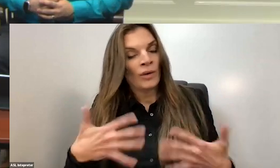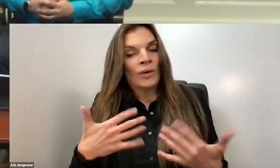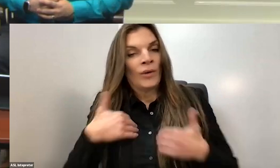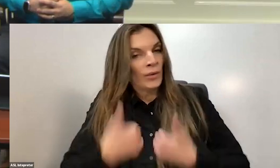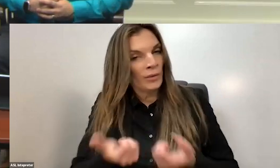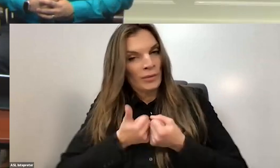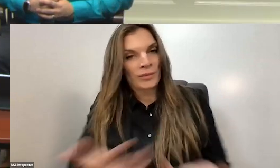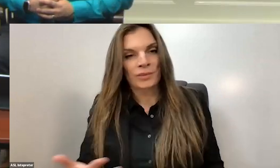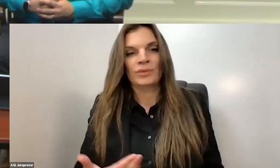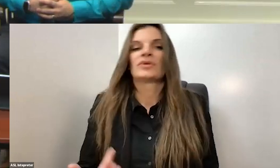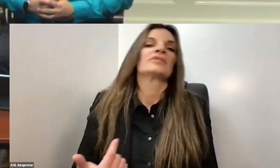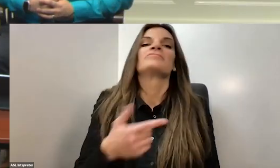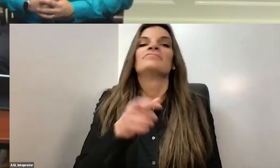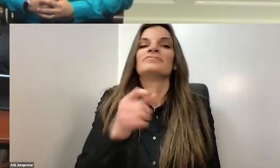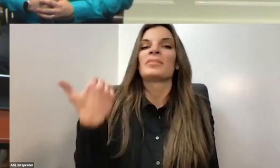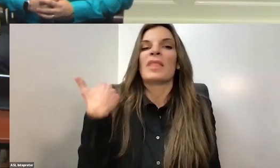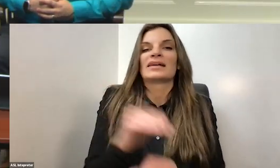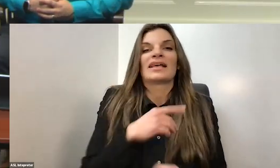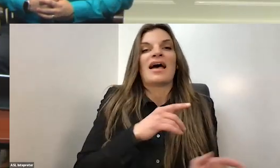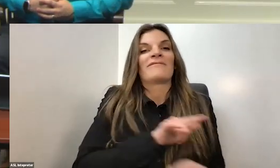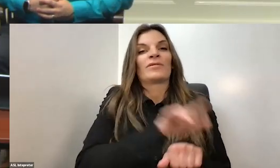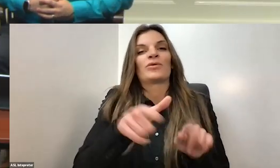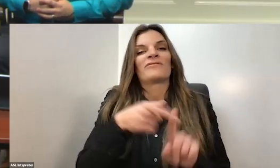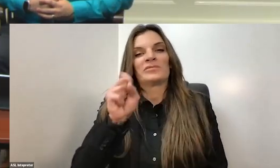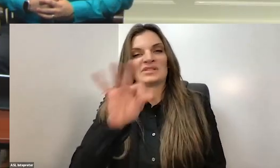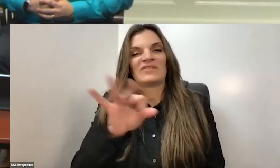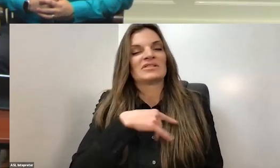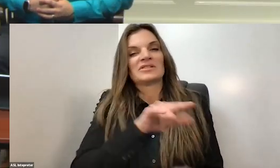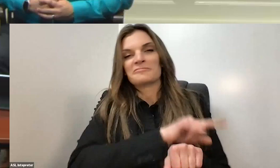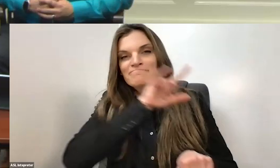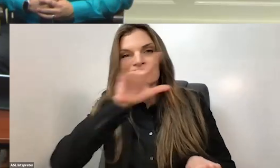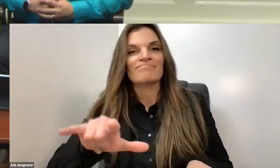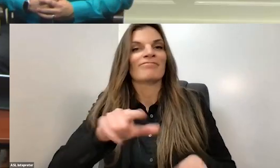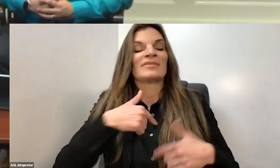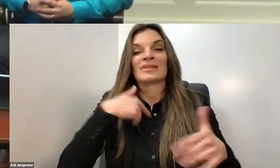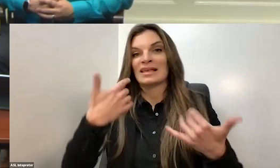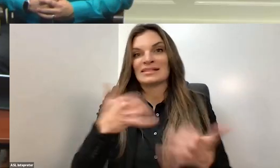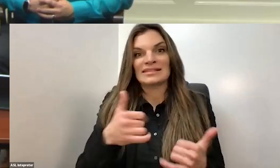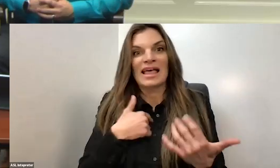from the Bay Area last night, but I was following events as they were unfolding